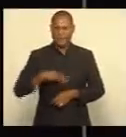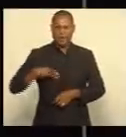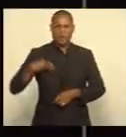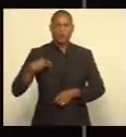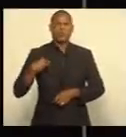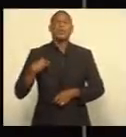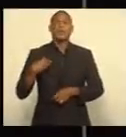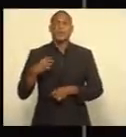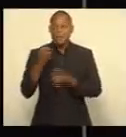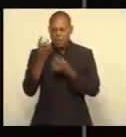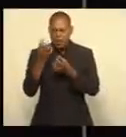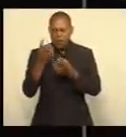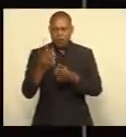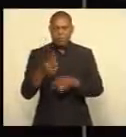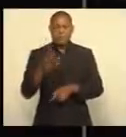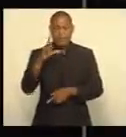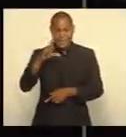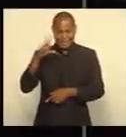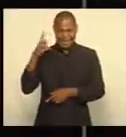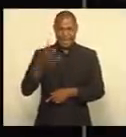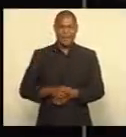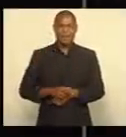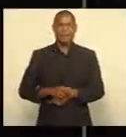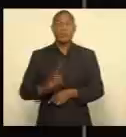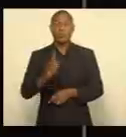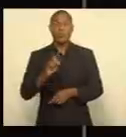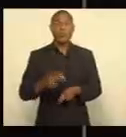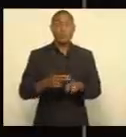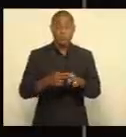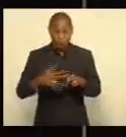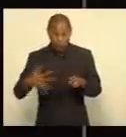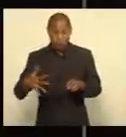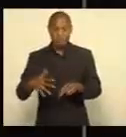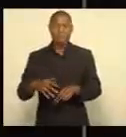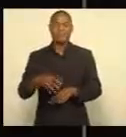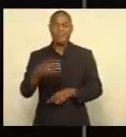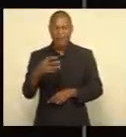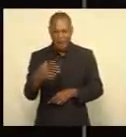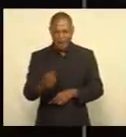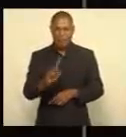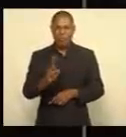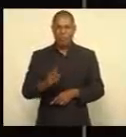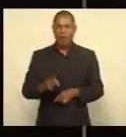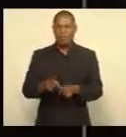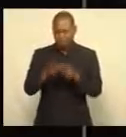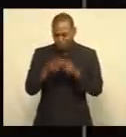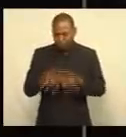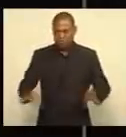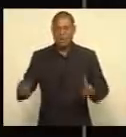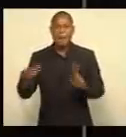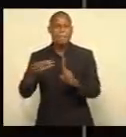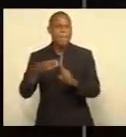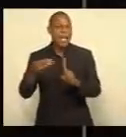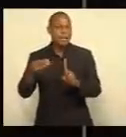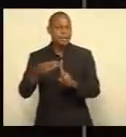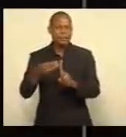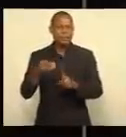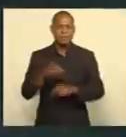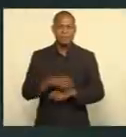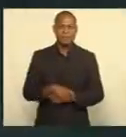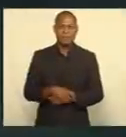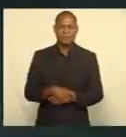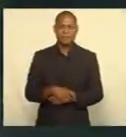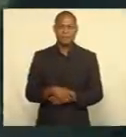He says the funeral is now the epicenter of locally transmitted cases and they are treating it as a super spreader.